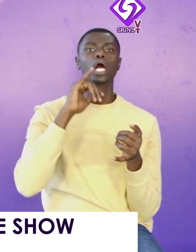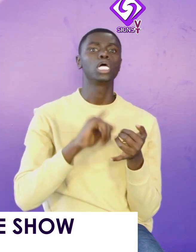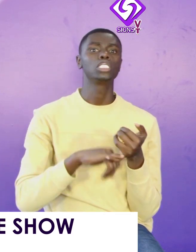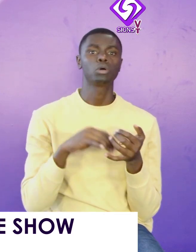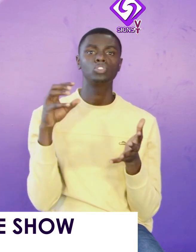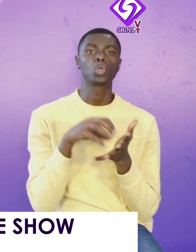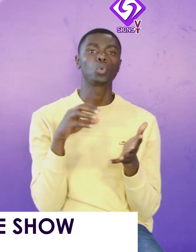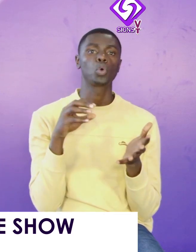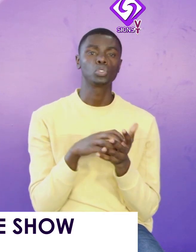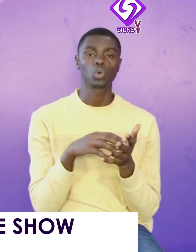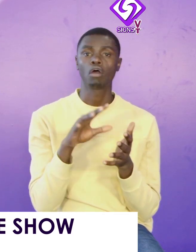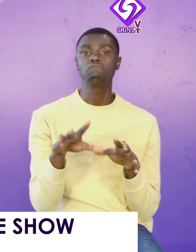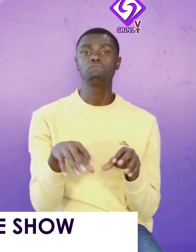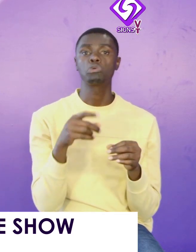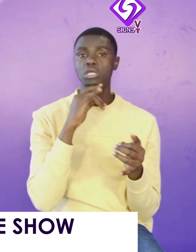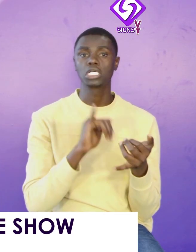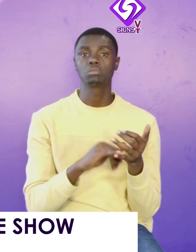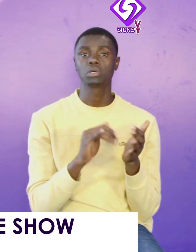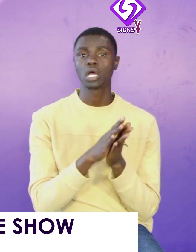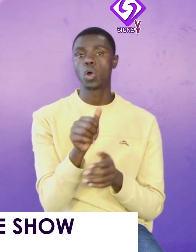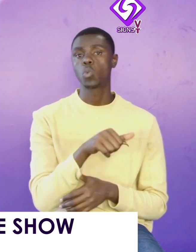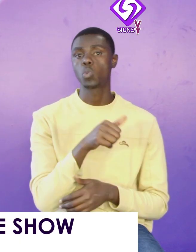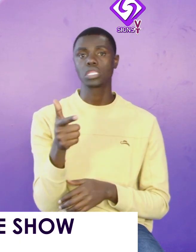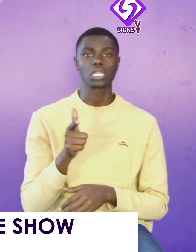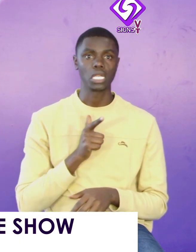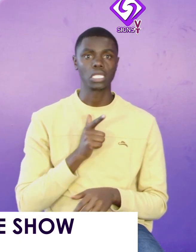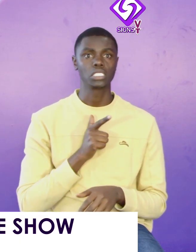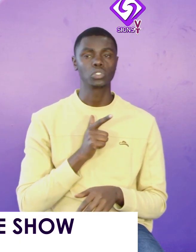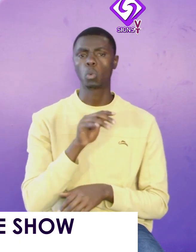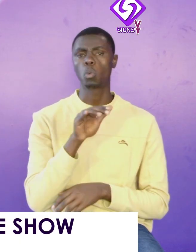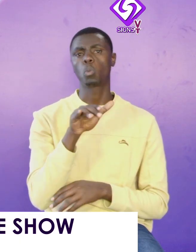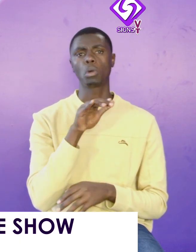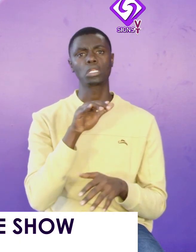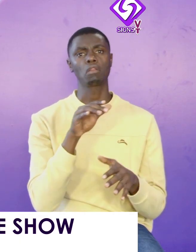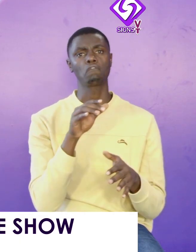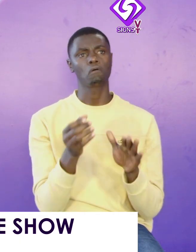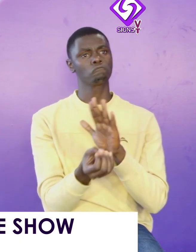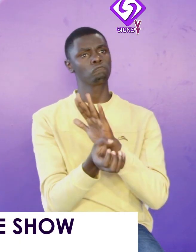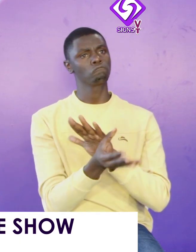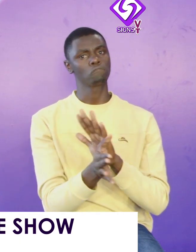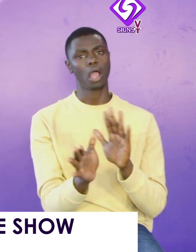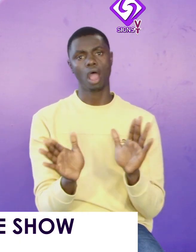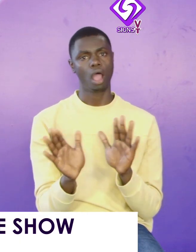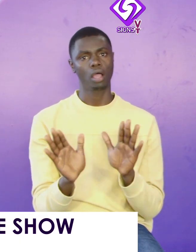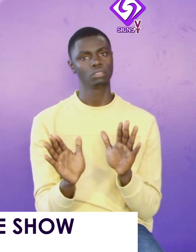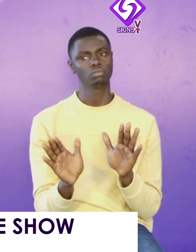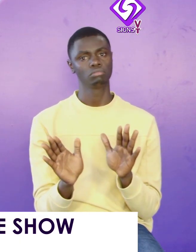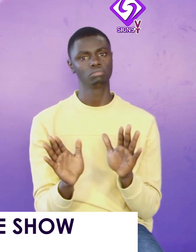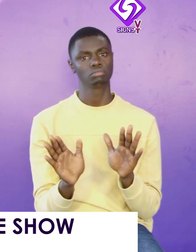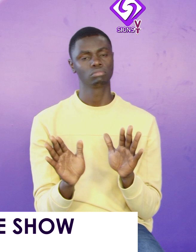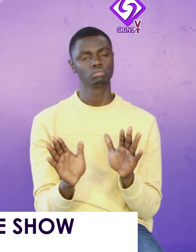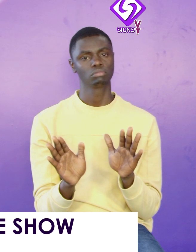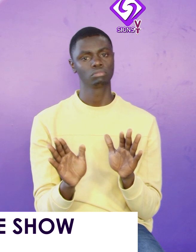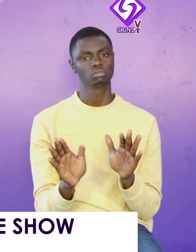the husband with another lady. She didn't wait for explanations. What she did was she